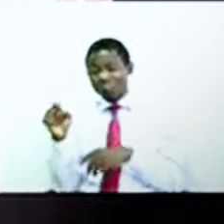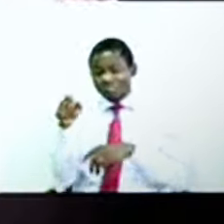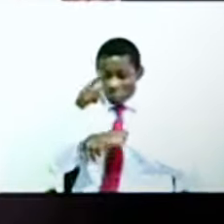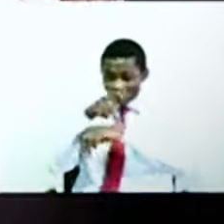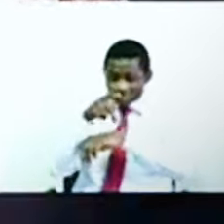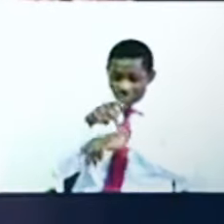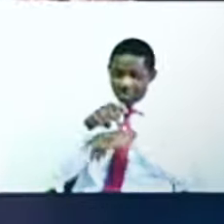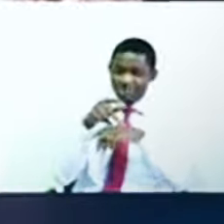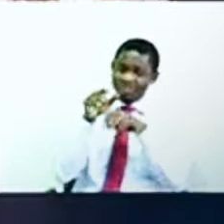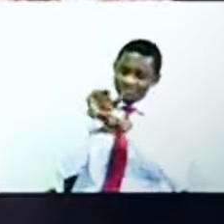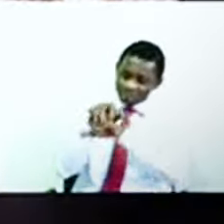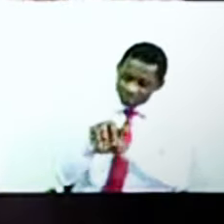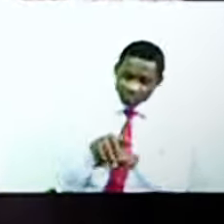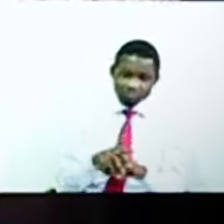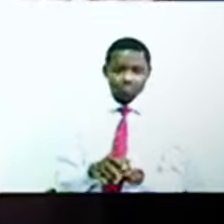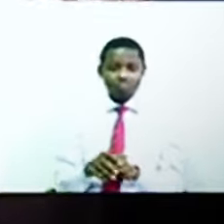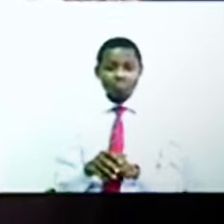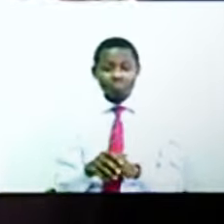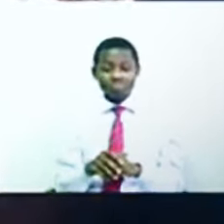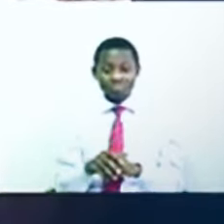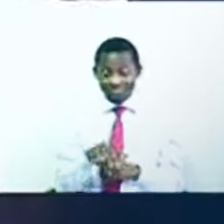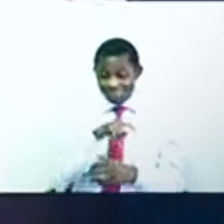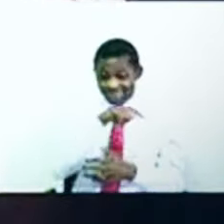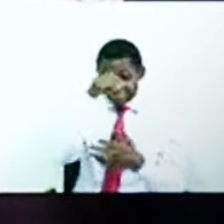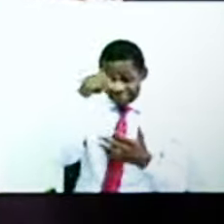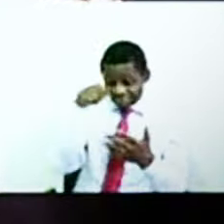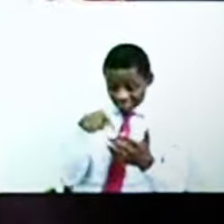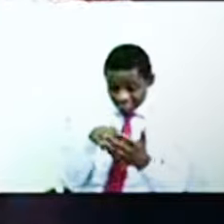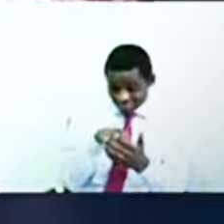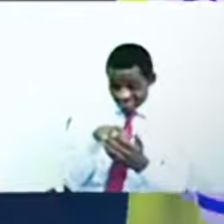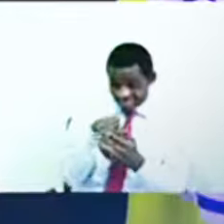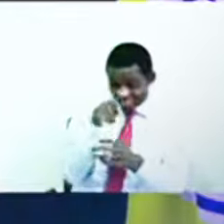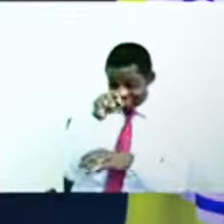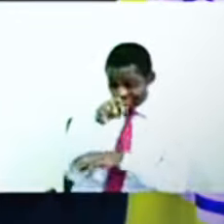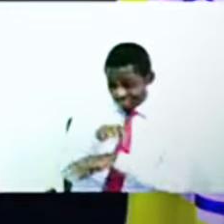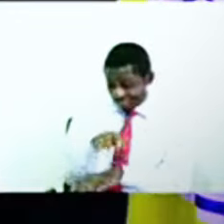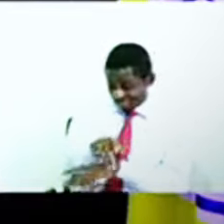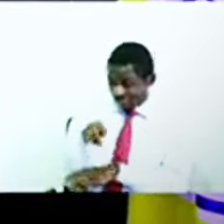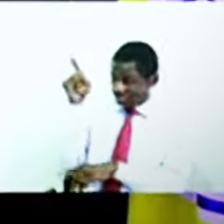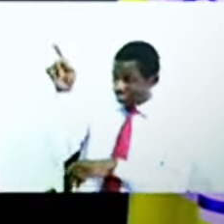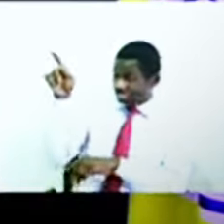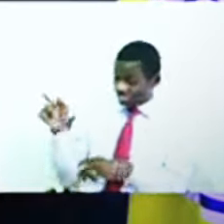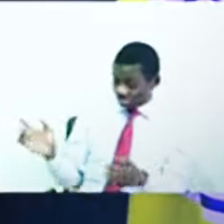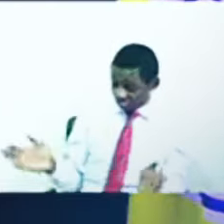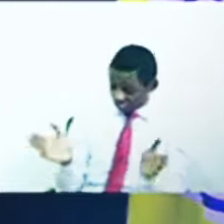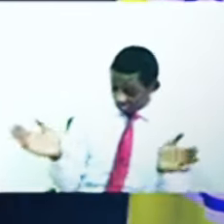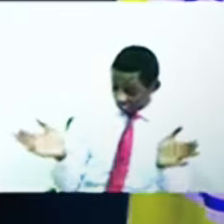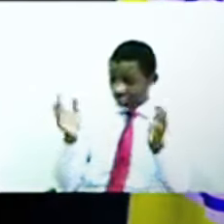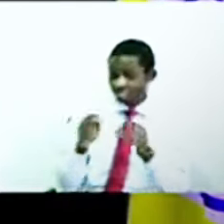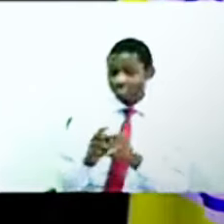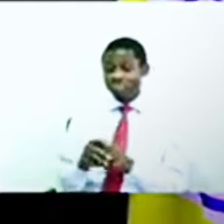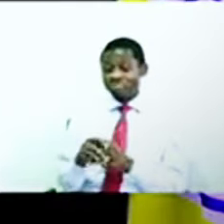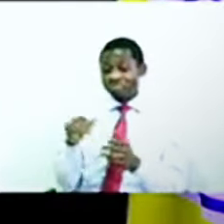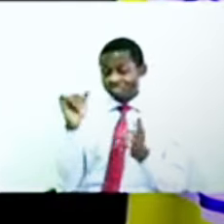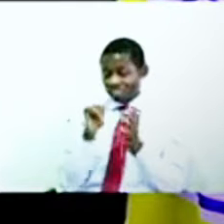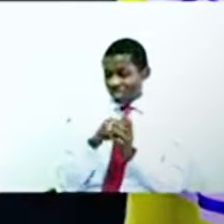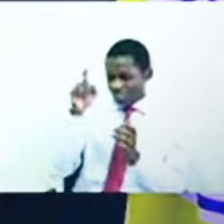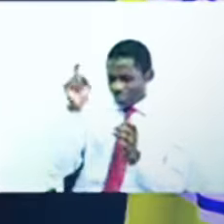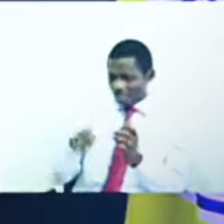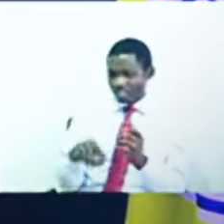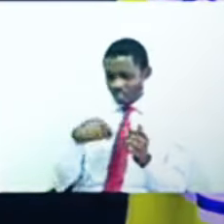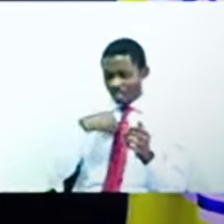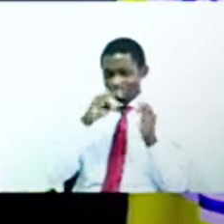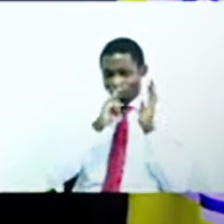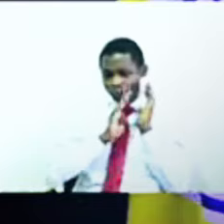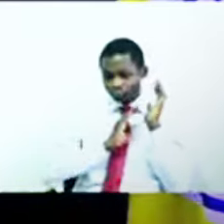chen abanti. But you see, this evening I've come to inspire you. Na nanumre mabase me beshe unkra. To have confidence in the word of God and